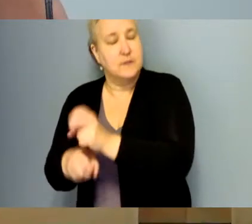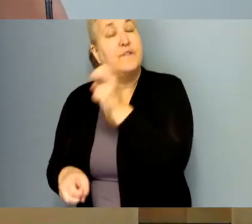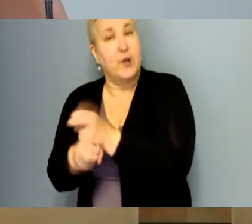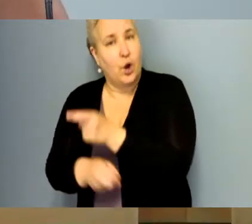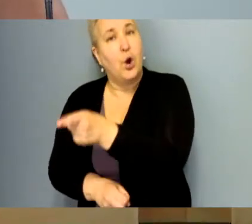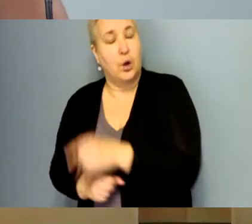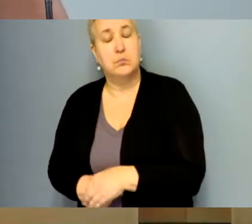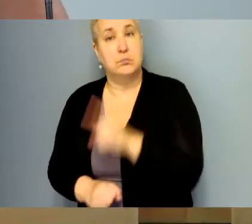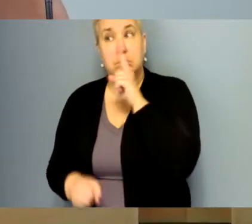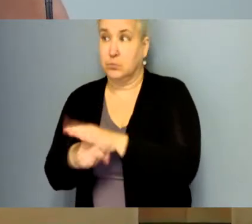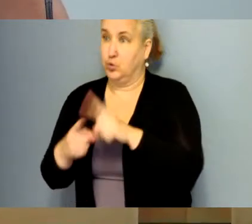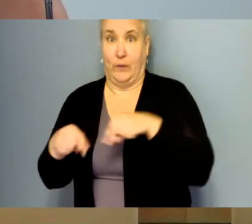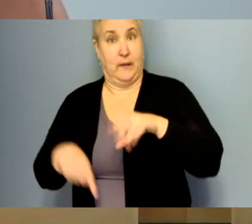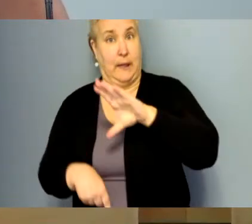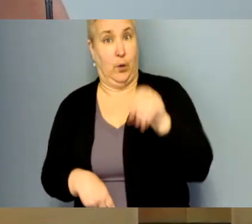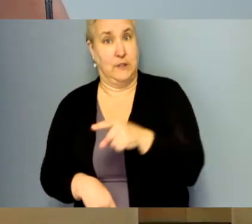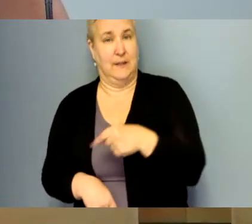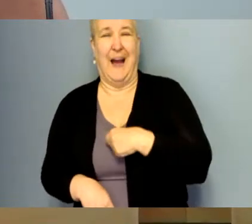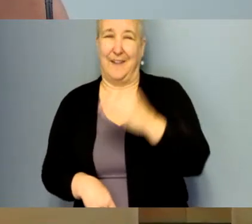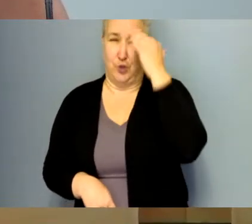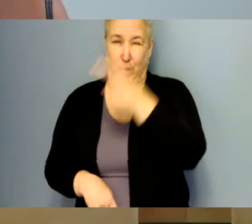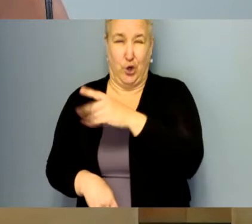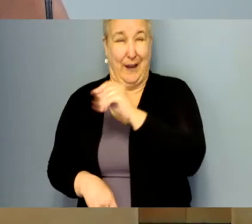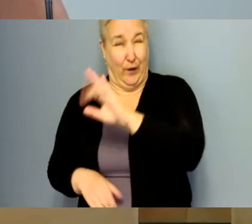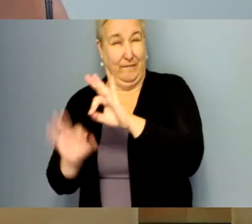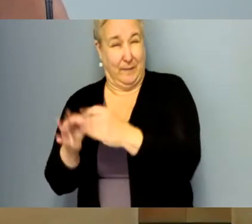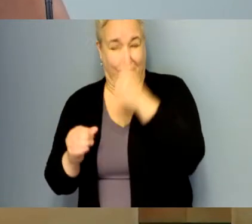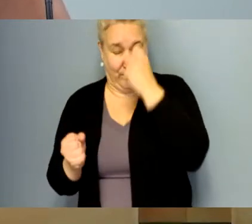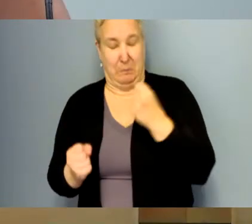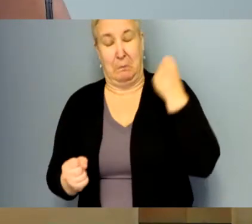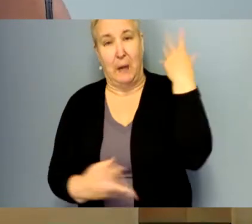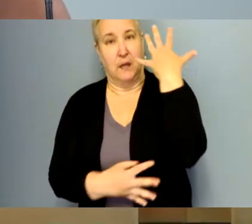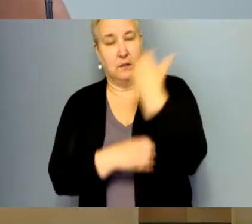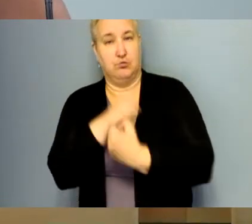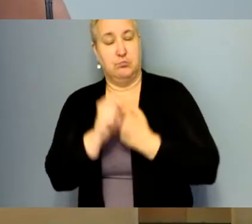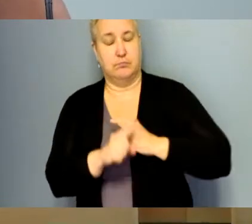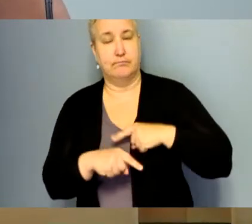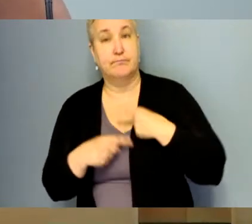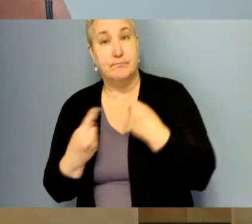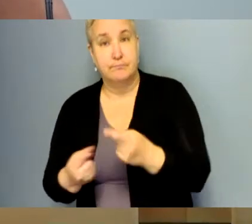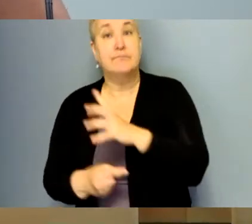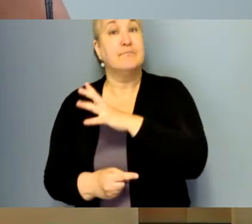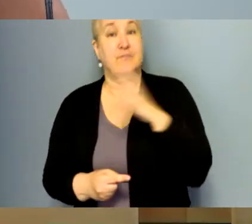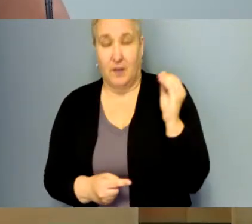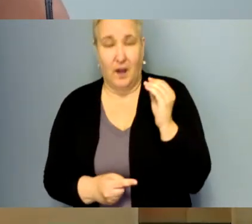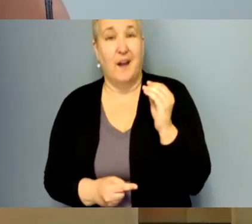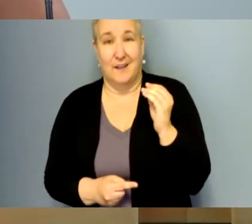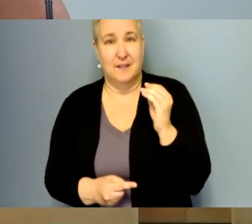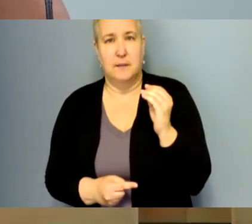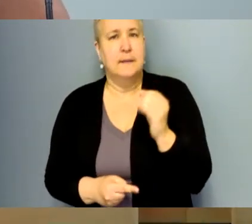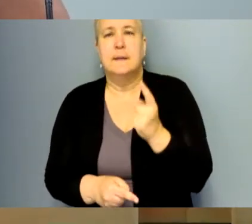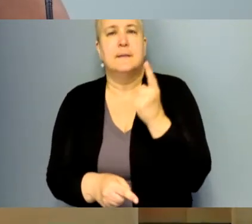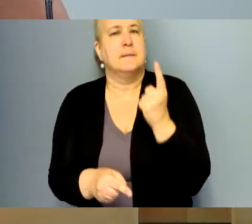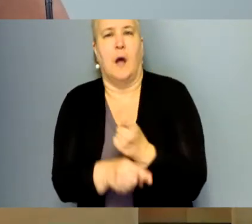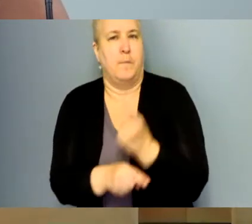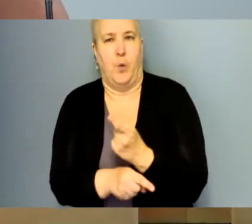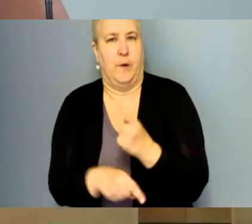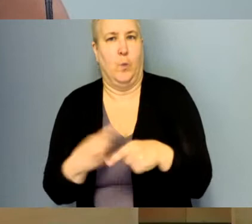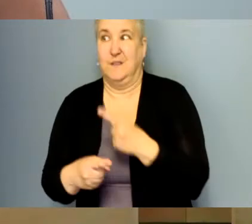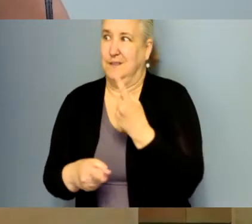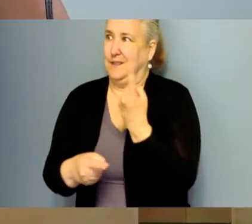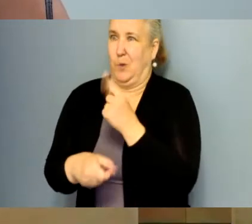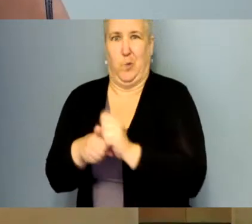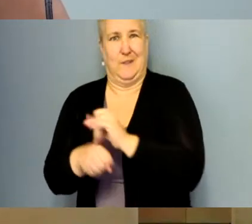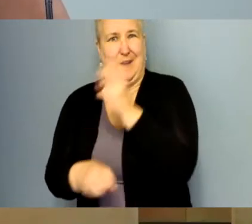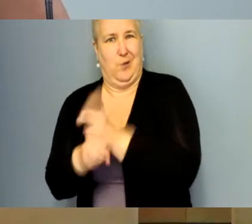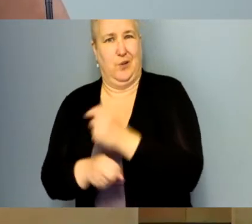She is committed to this county. I have known her and her family for decades. And it is not appropriate when someone works that hard